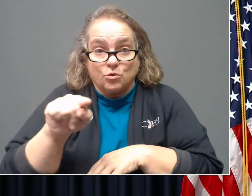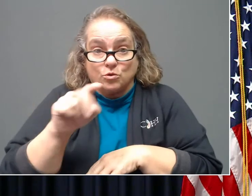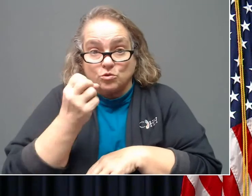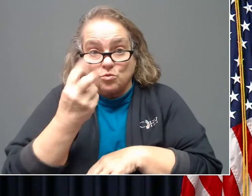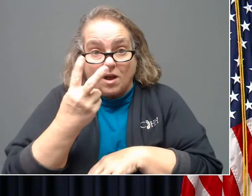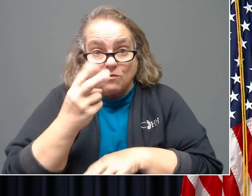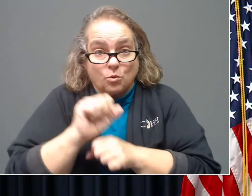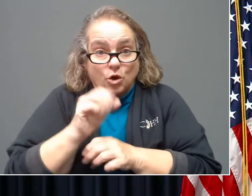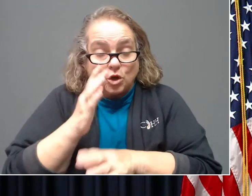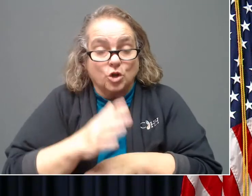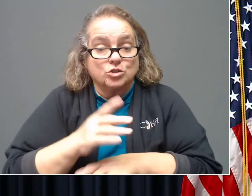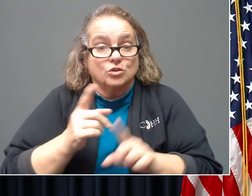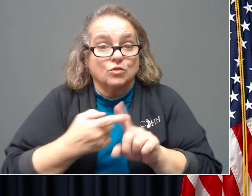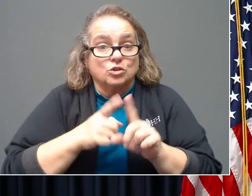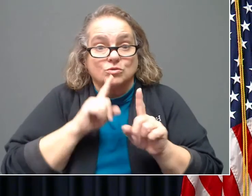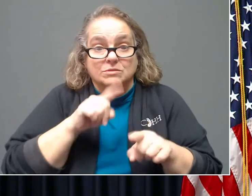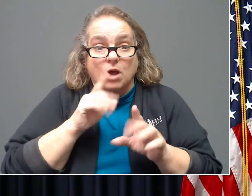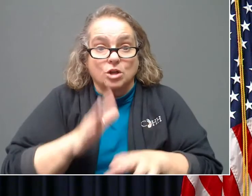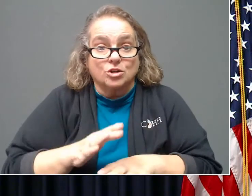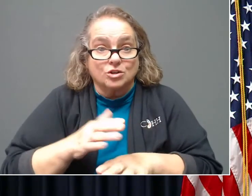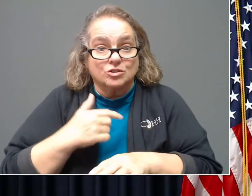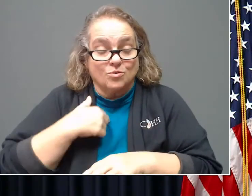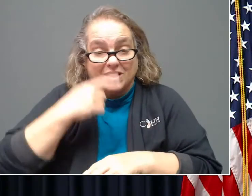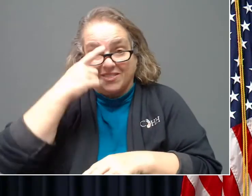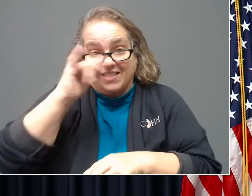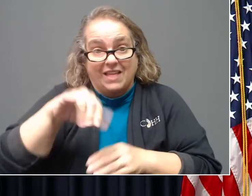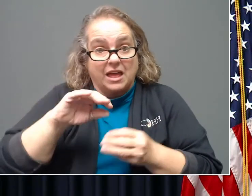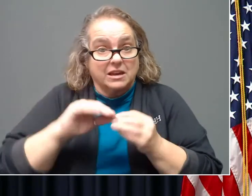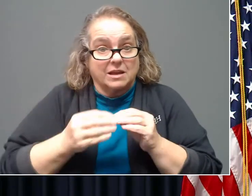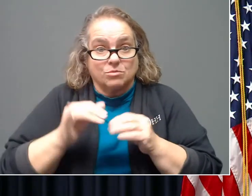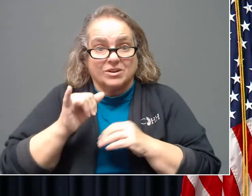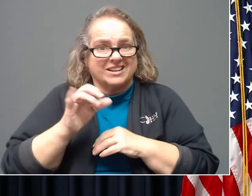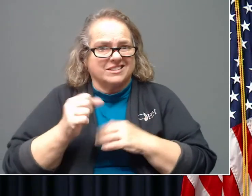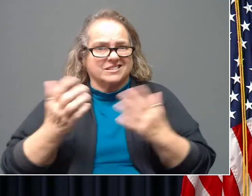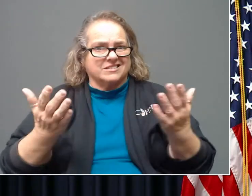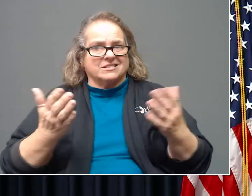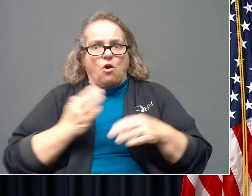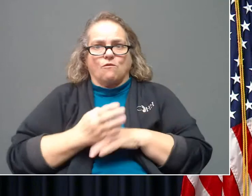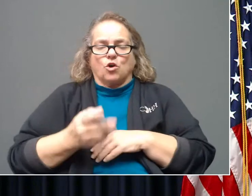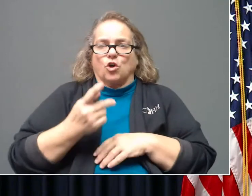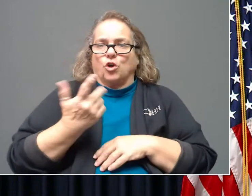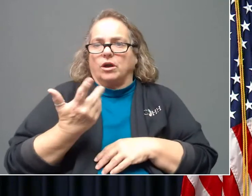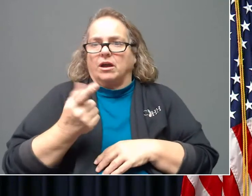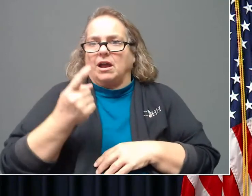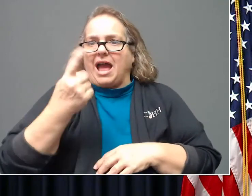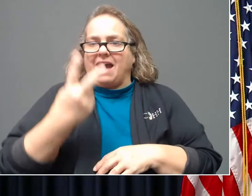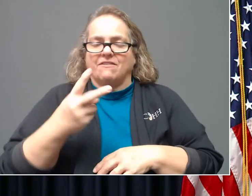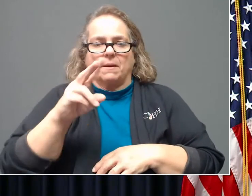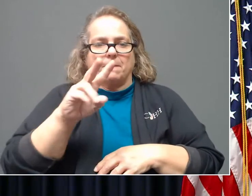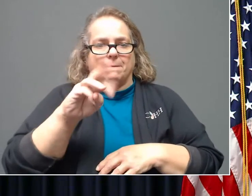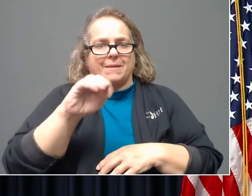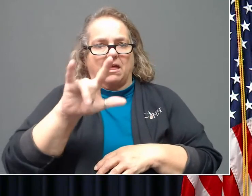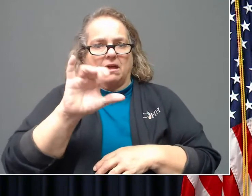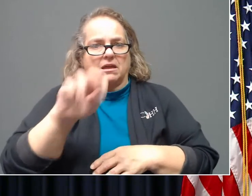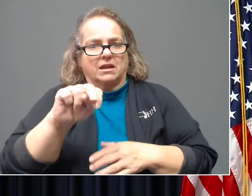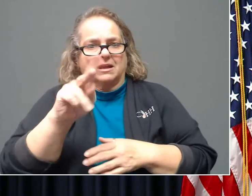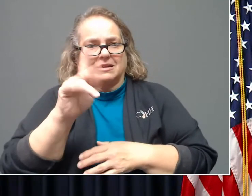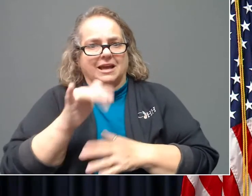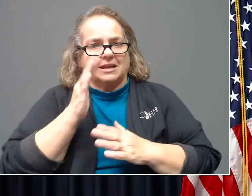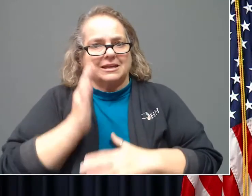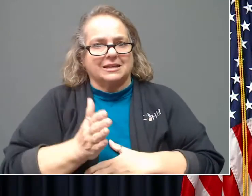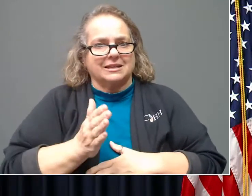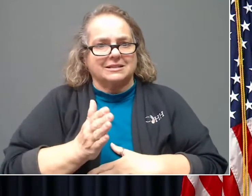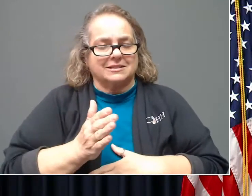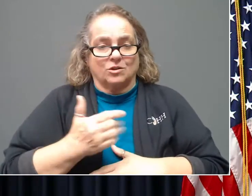first responders, we think that number's over 500,000 Kentuckians. We're getting